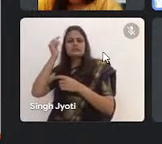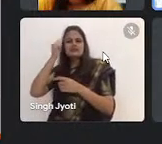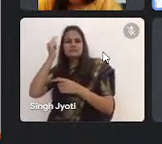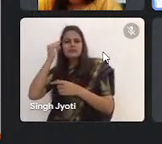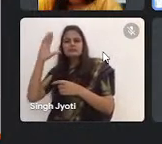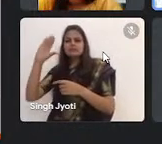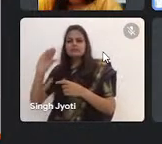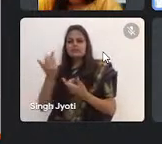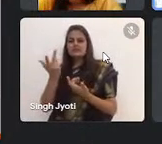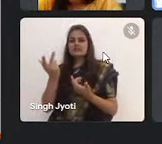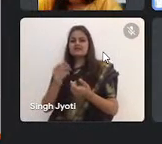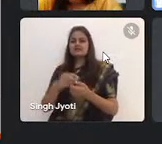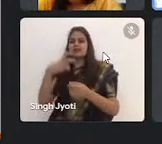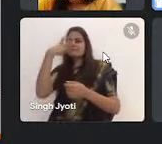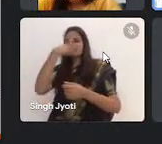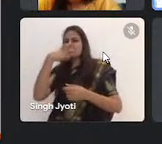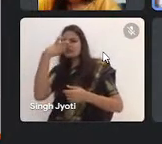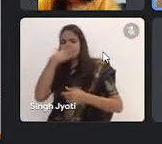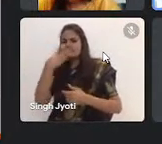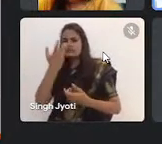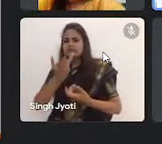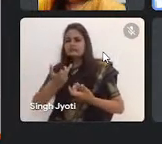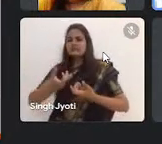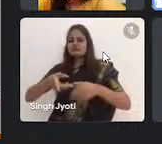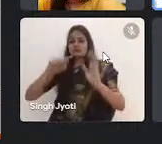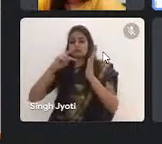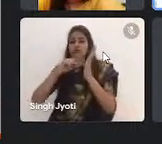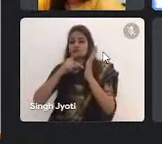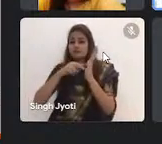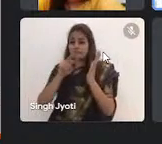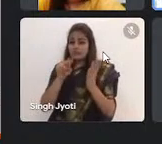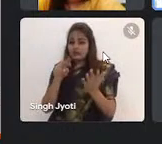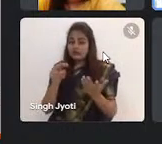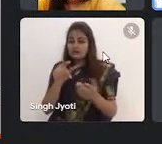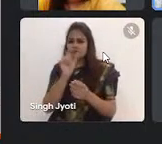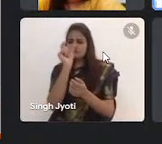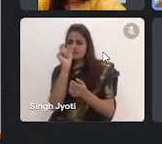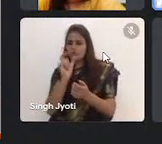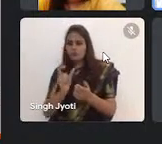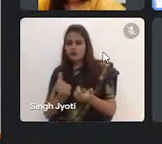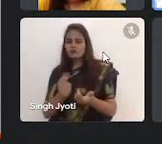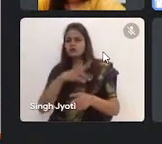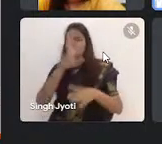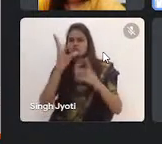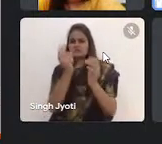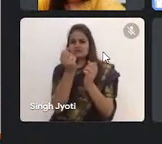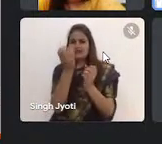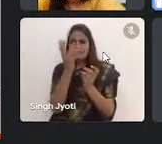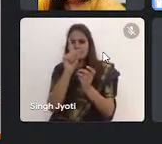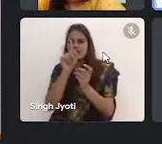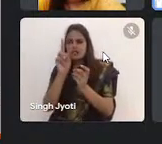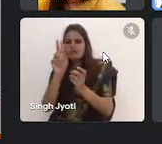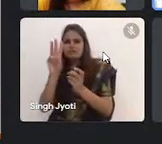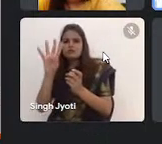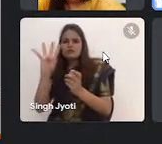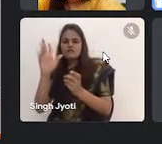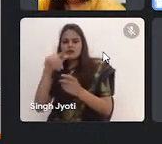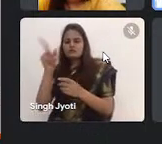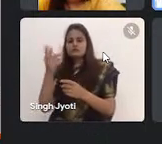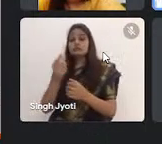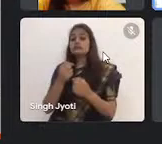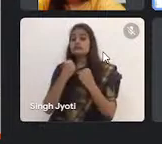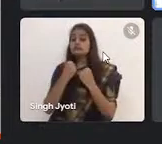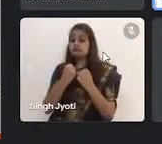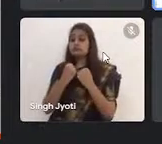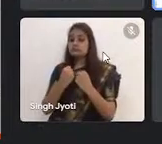semantic fluency, naming numbers, etc., if these tests are administered in a language they